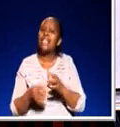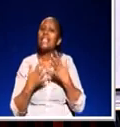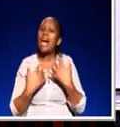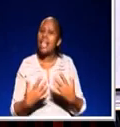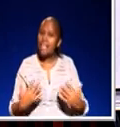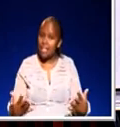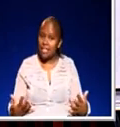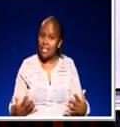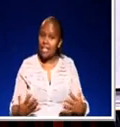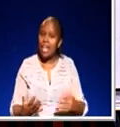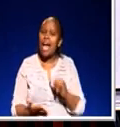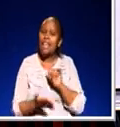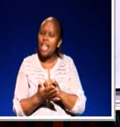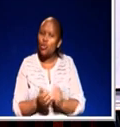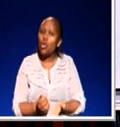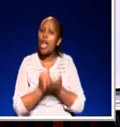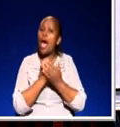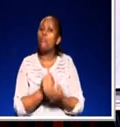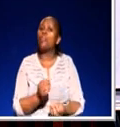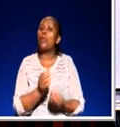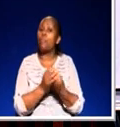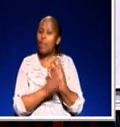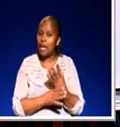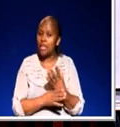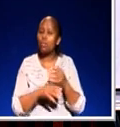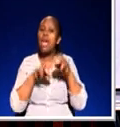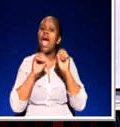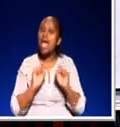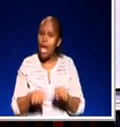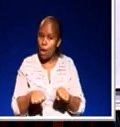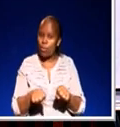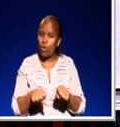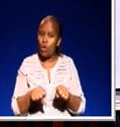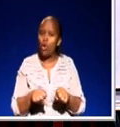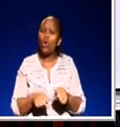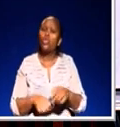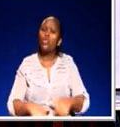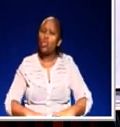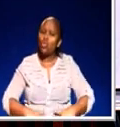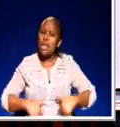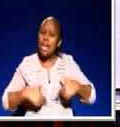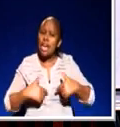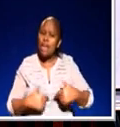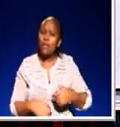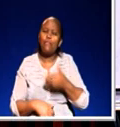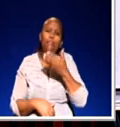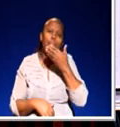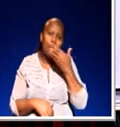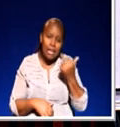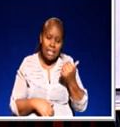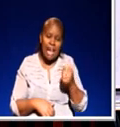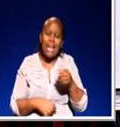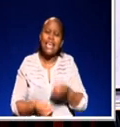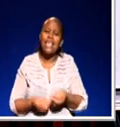things that will enable the plant be able to better be suited in